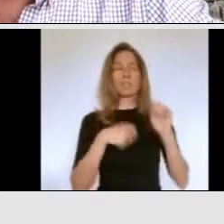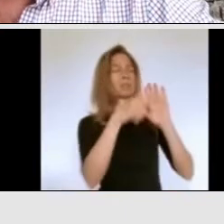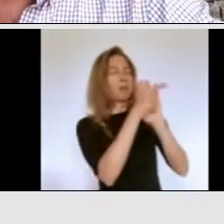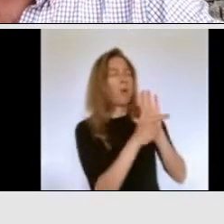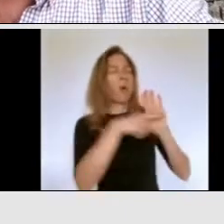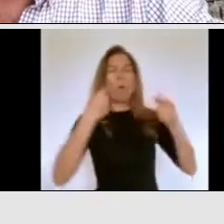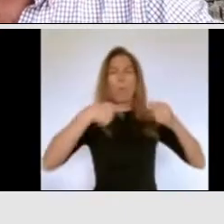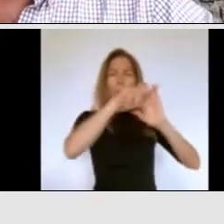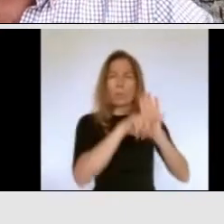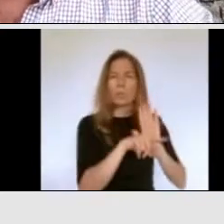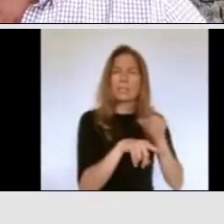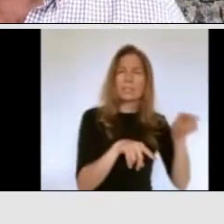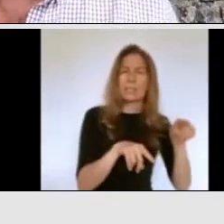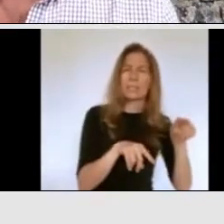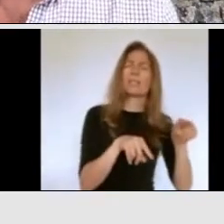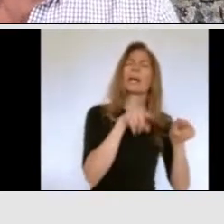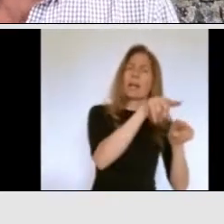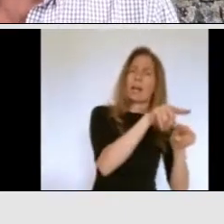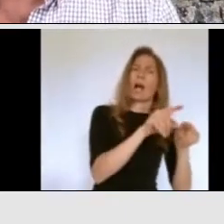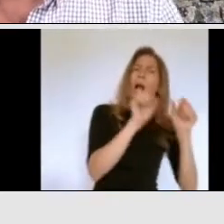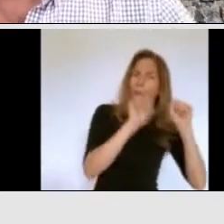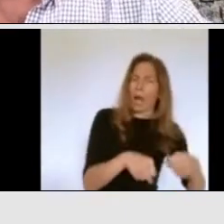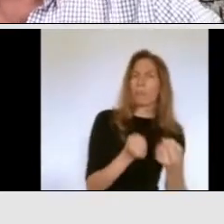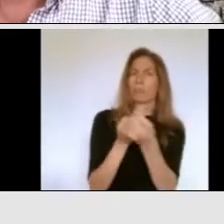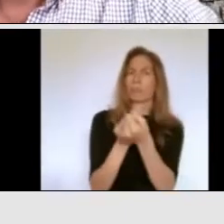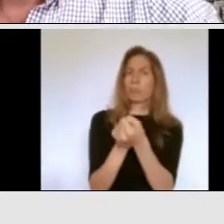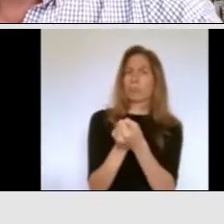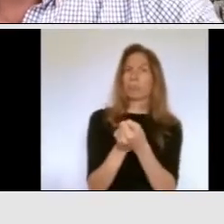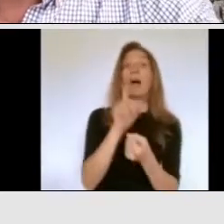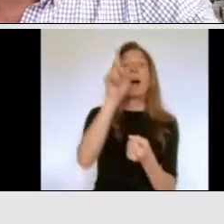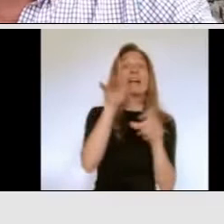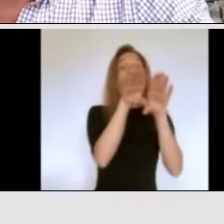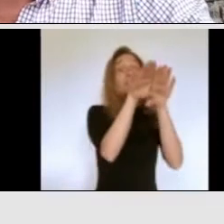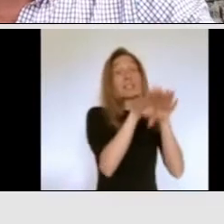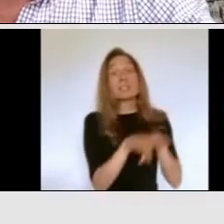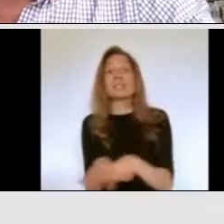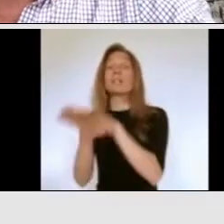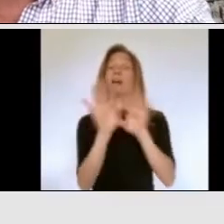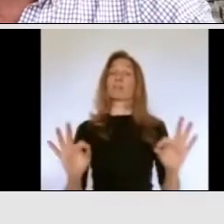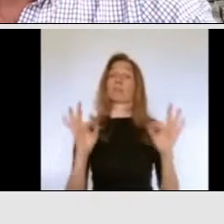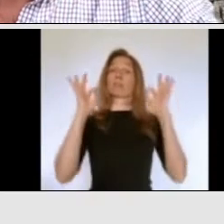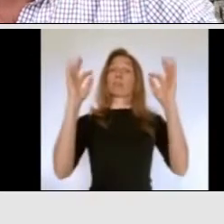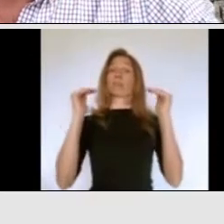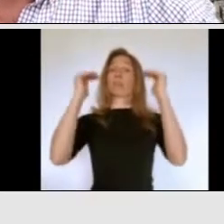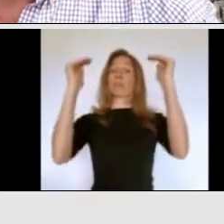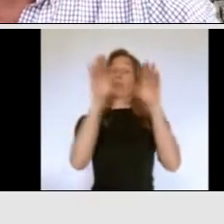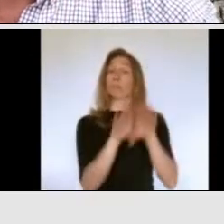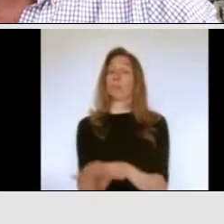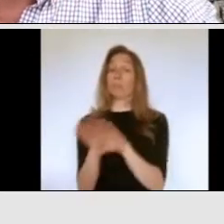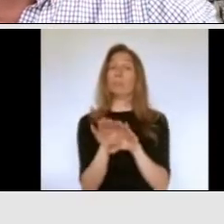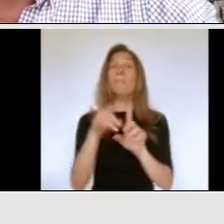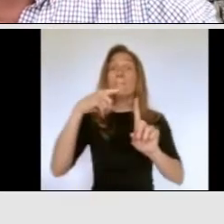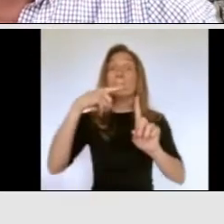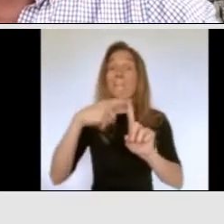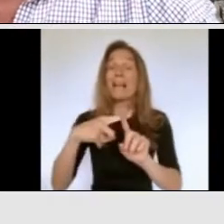the systems, policies, and laws going to interact to provide appropriate standards, and to do